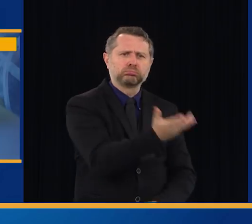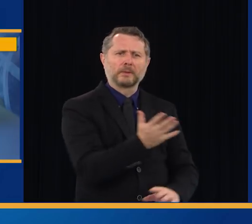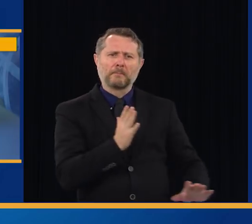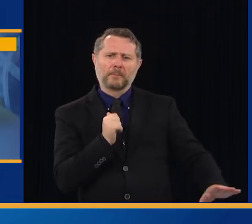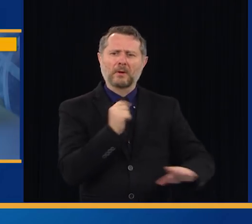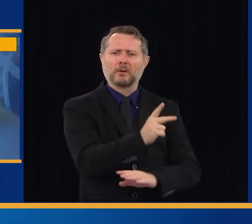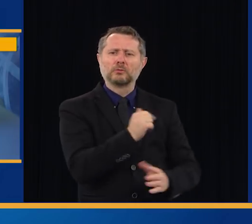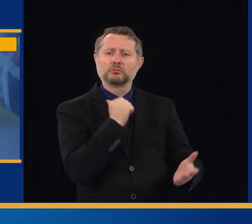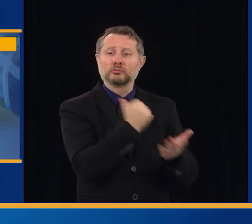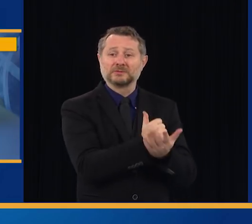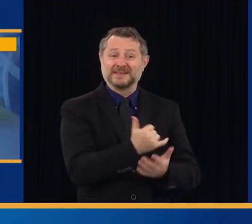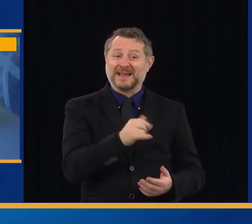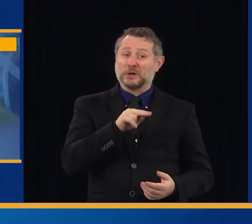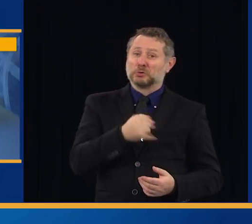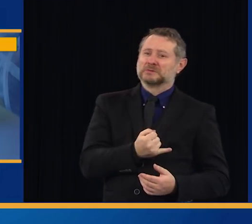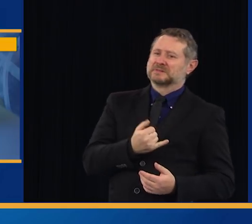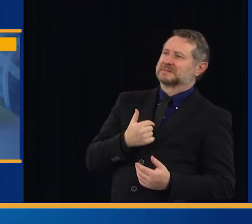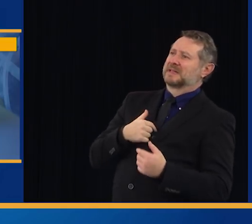curve